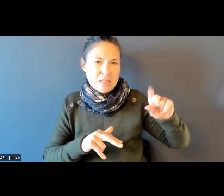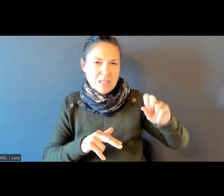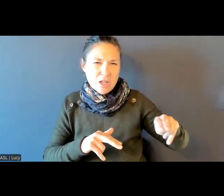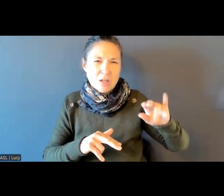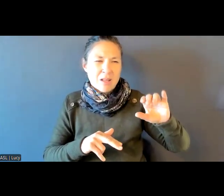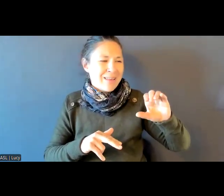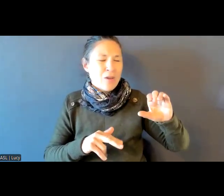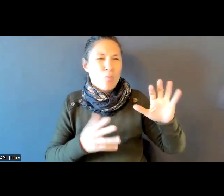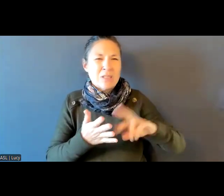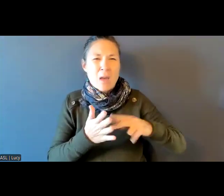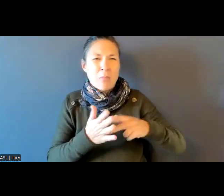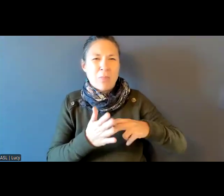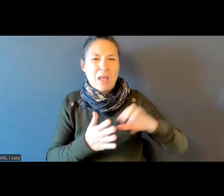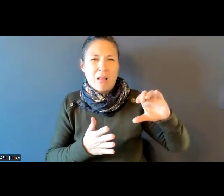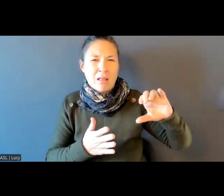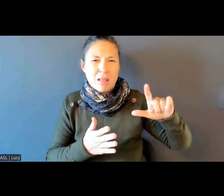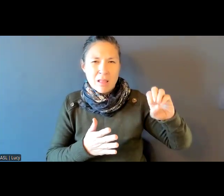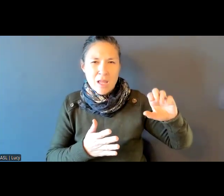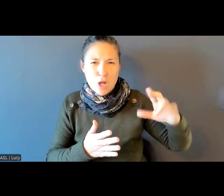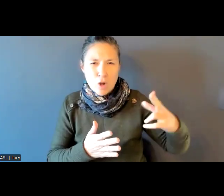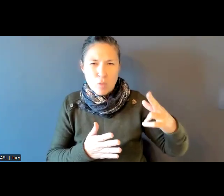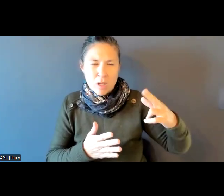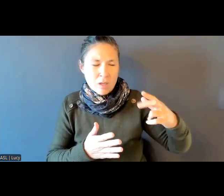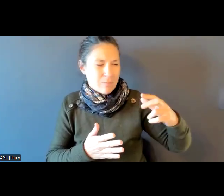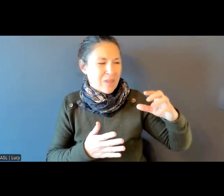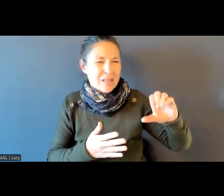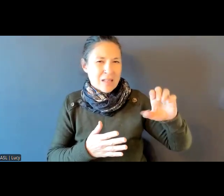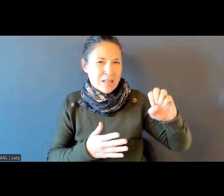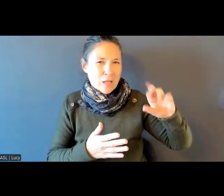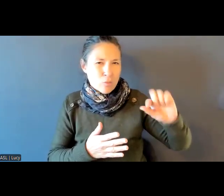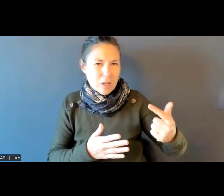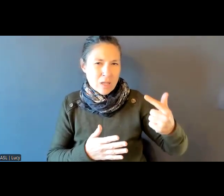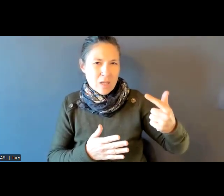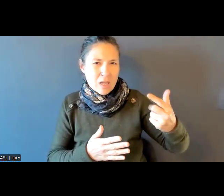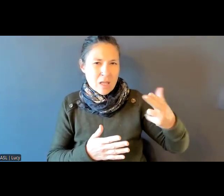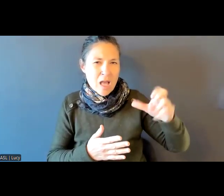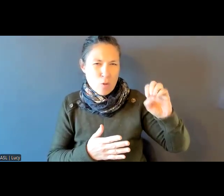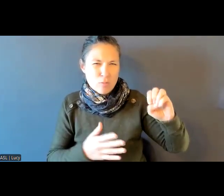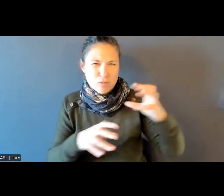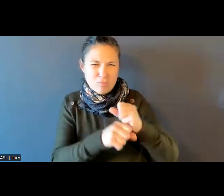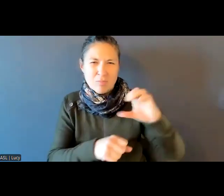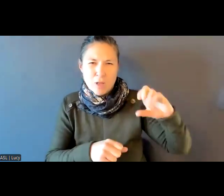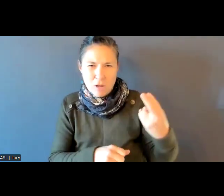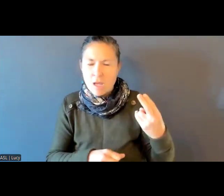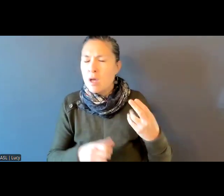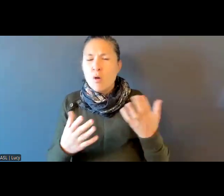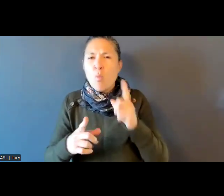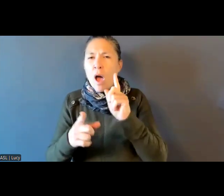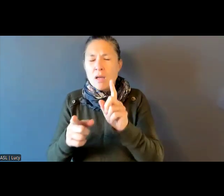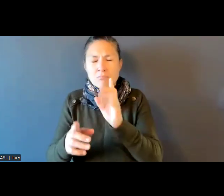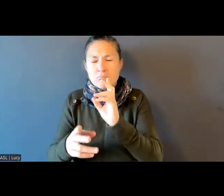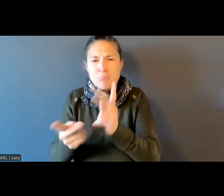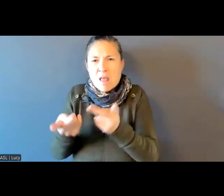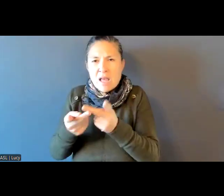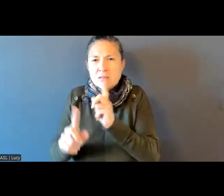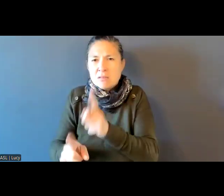further, but in a nutshell, it's creating a one-stop shop for building electrification, energy